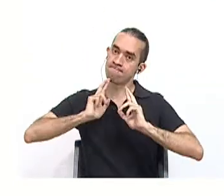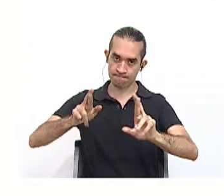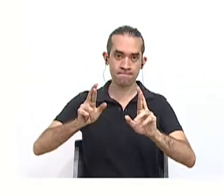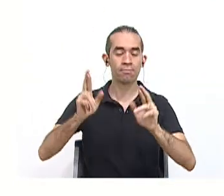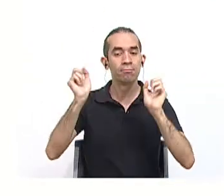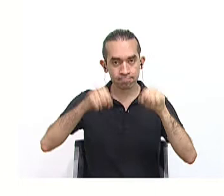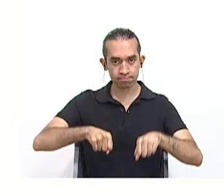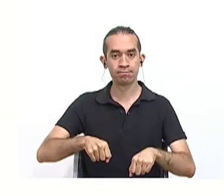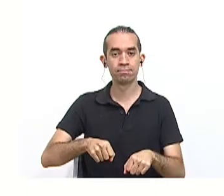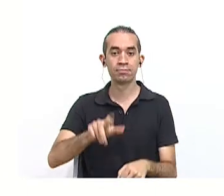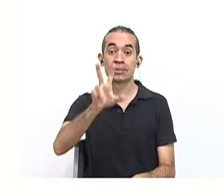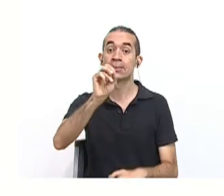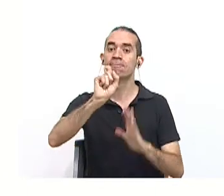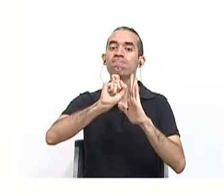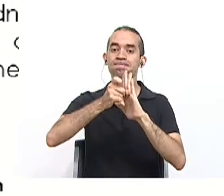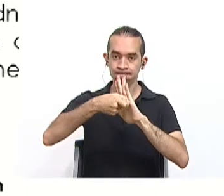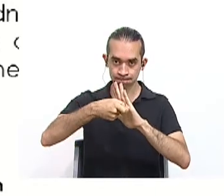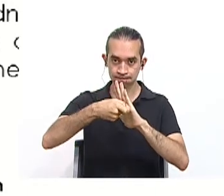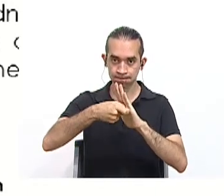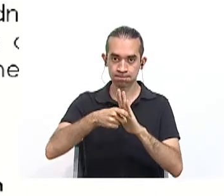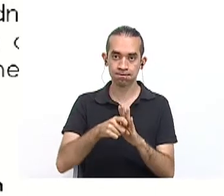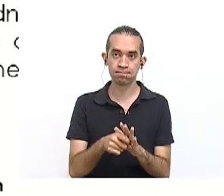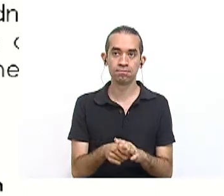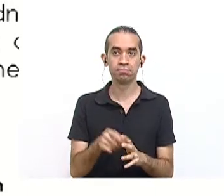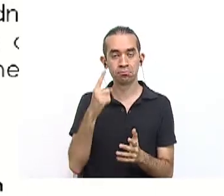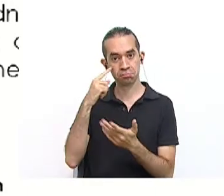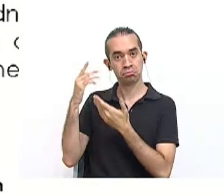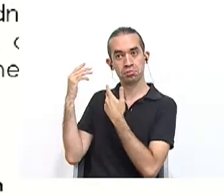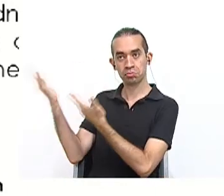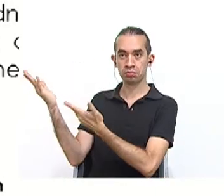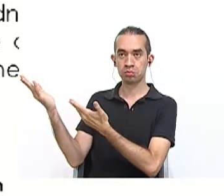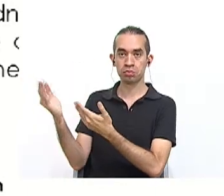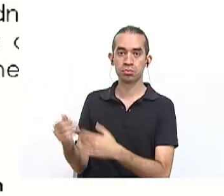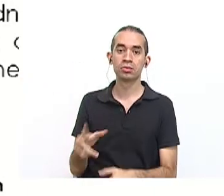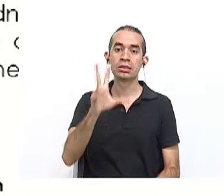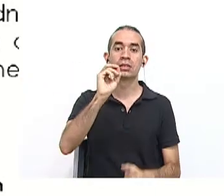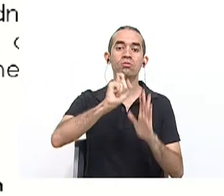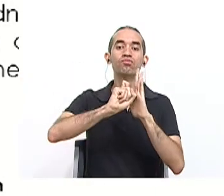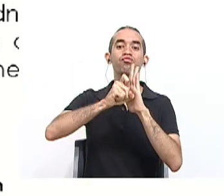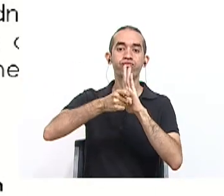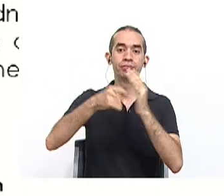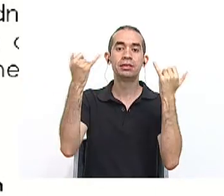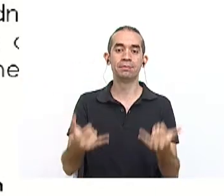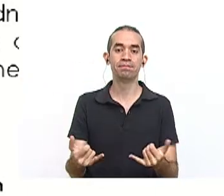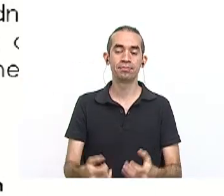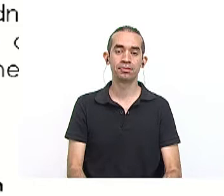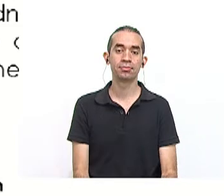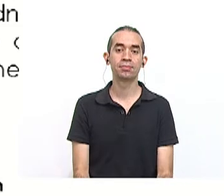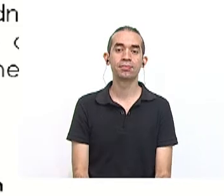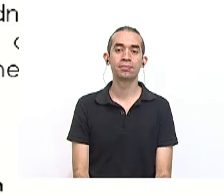okay? 30 seconds. So here is the reading, and 30 seconds start now.